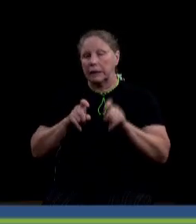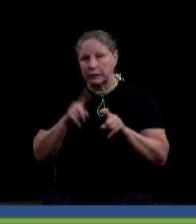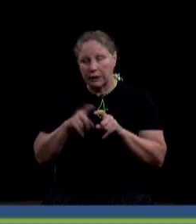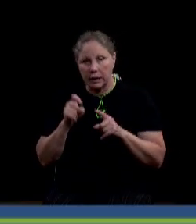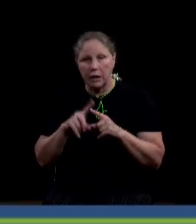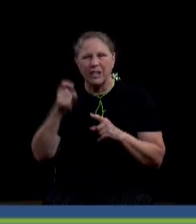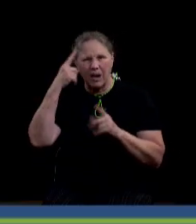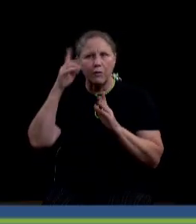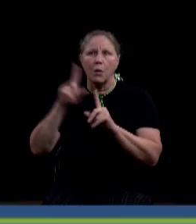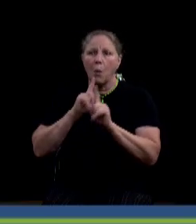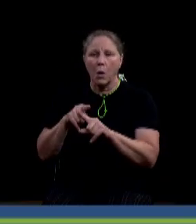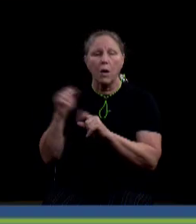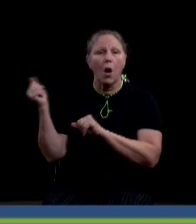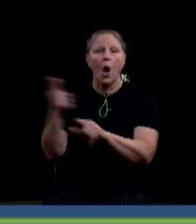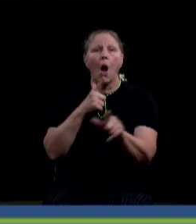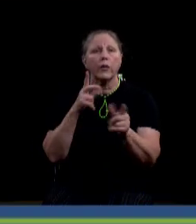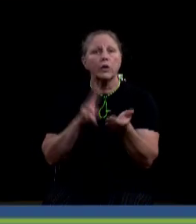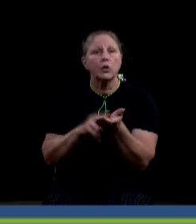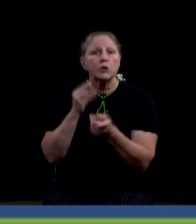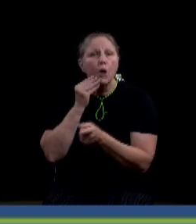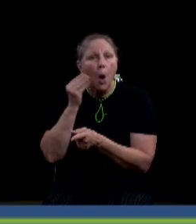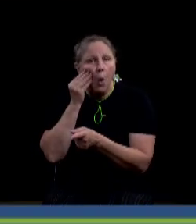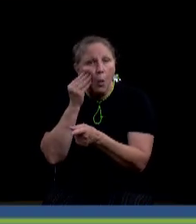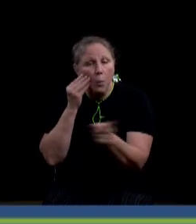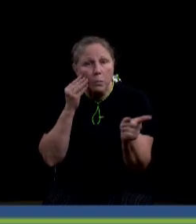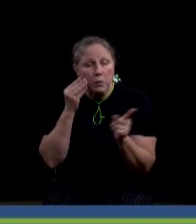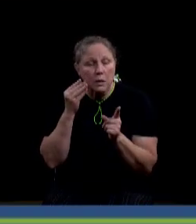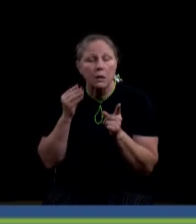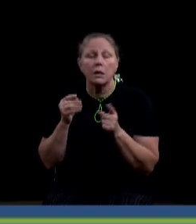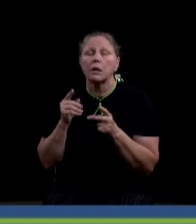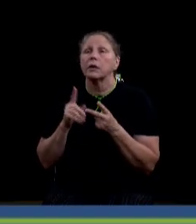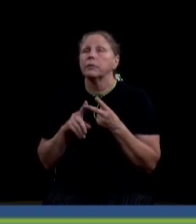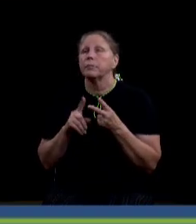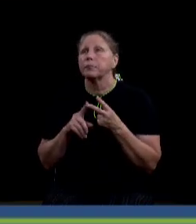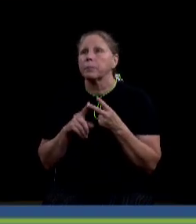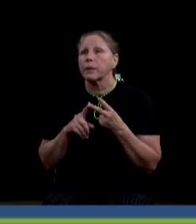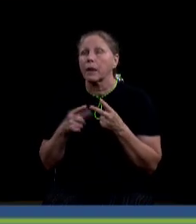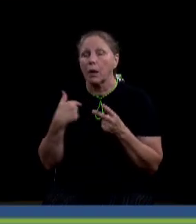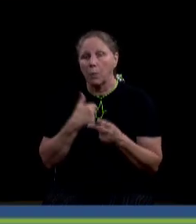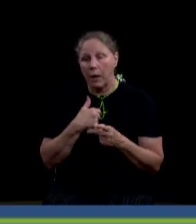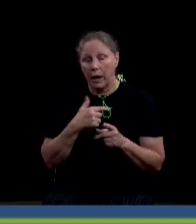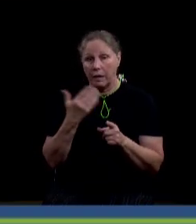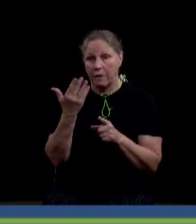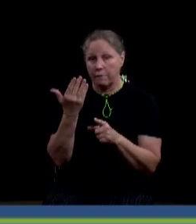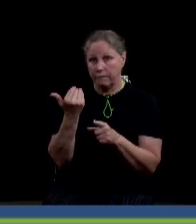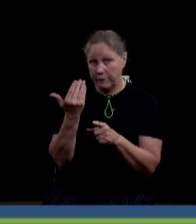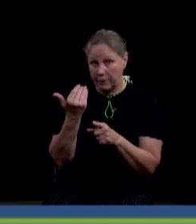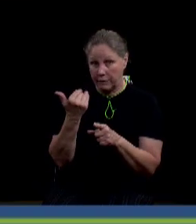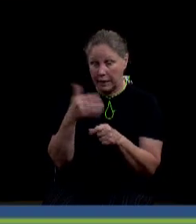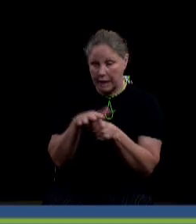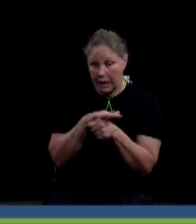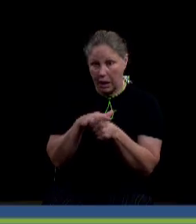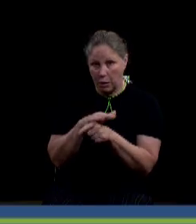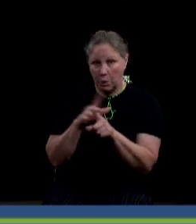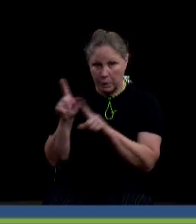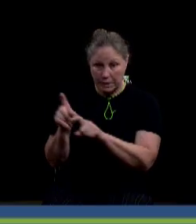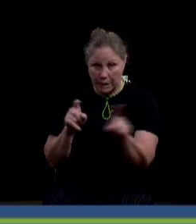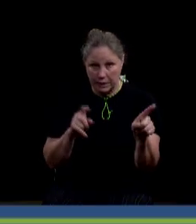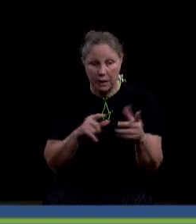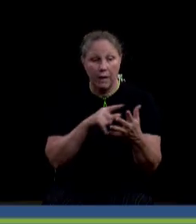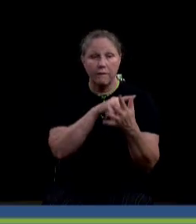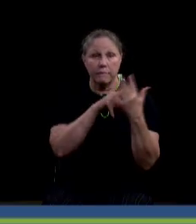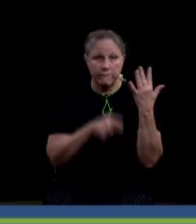home facilities. We had 15 in our area that we had to test. 5 of those determined to do tests internal